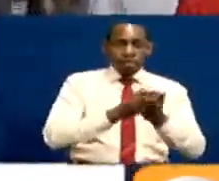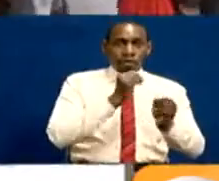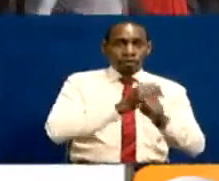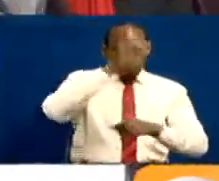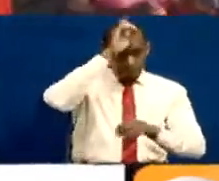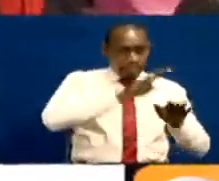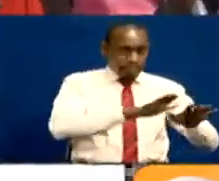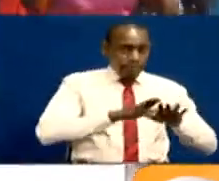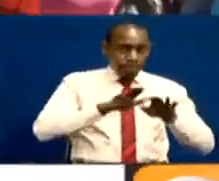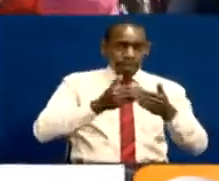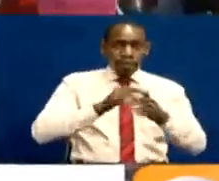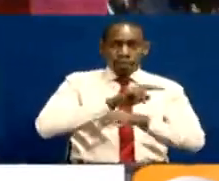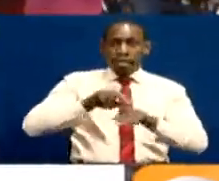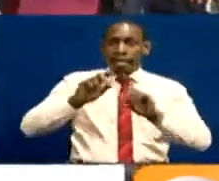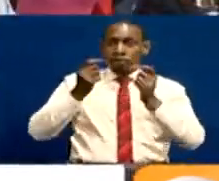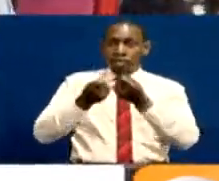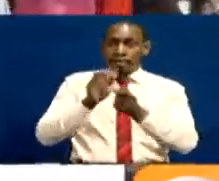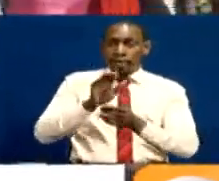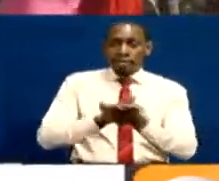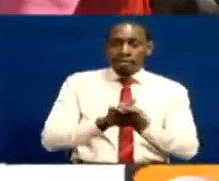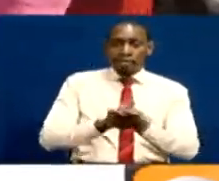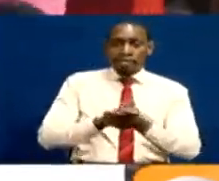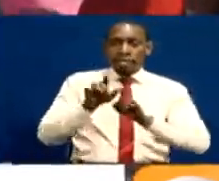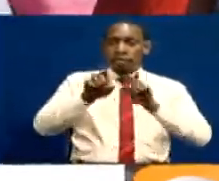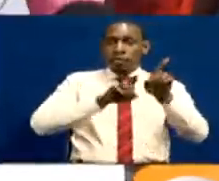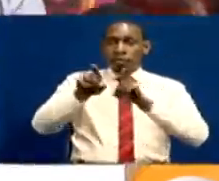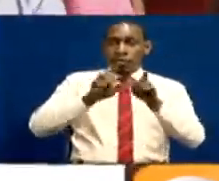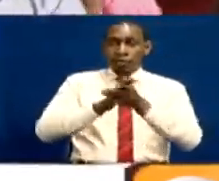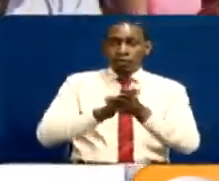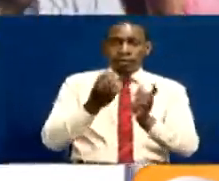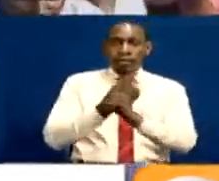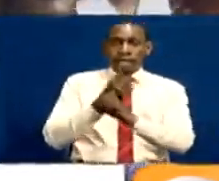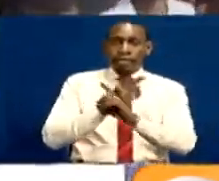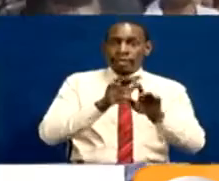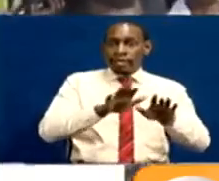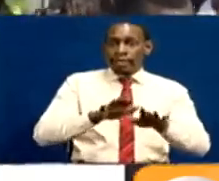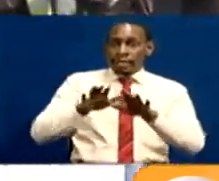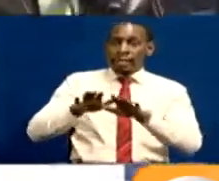grassroots campaigns before the national team comes to the region in a circuit of rallies.